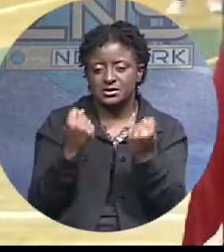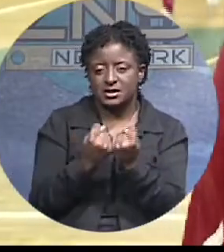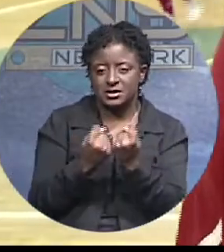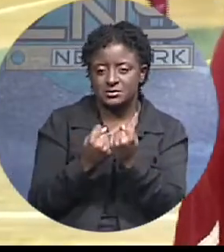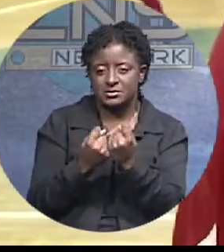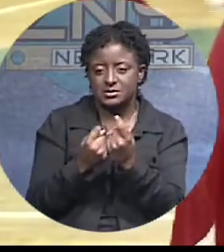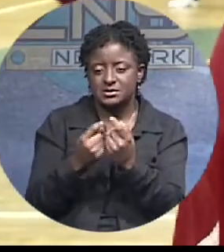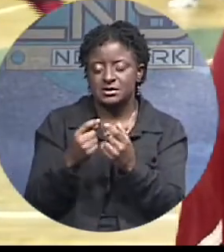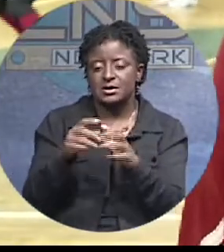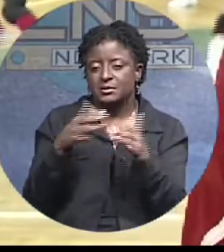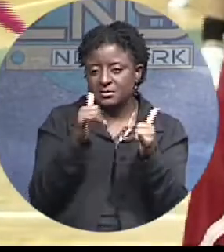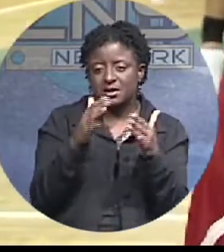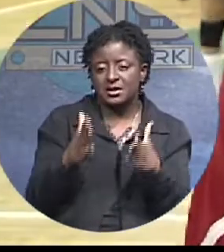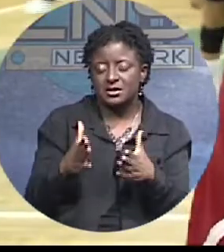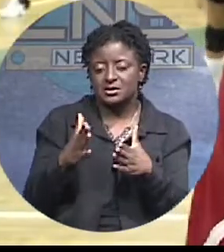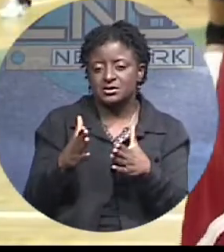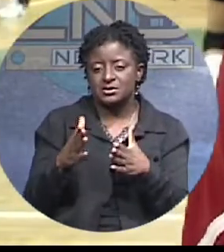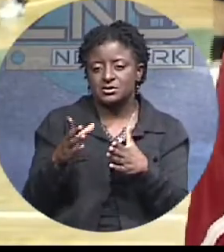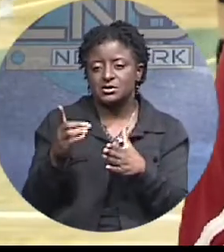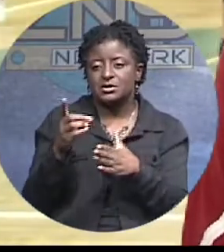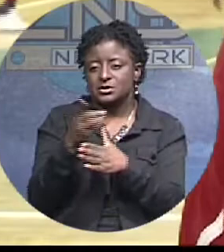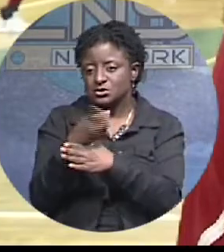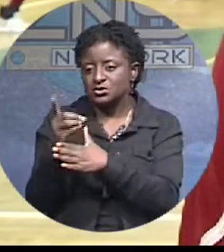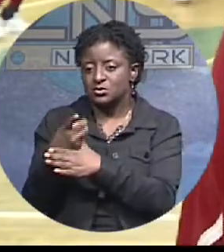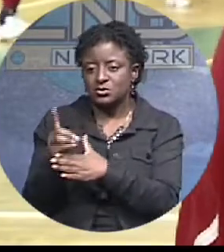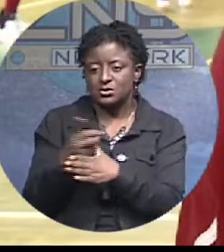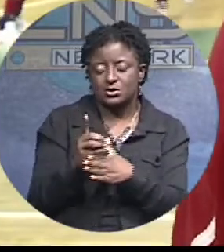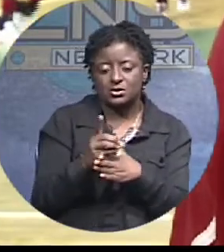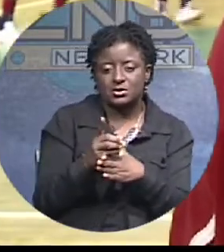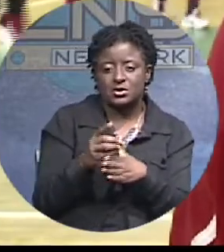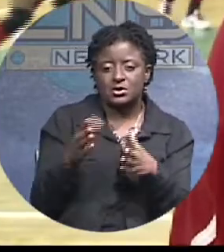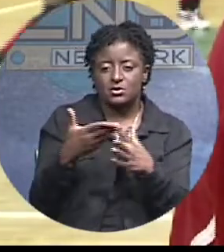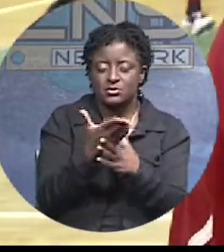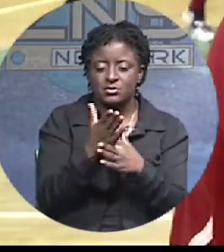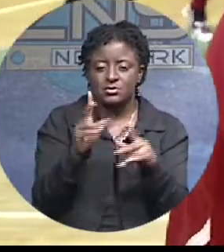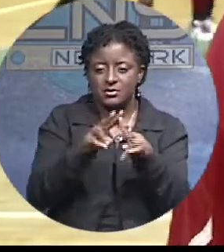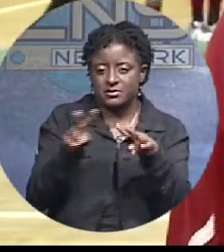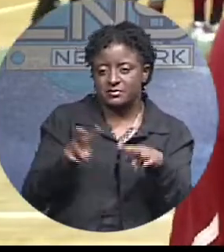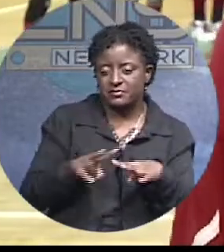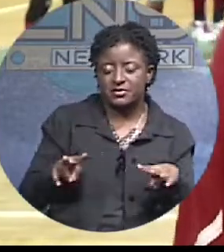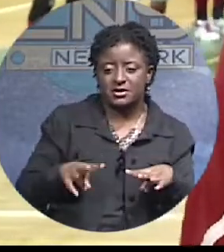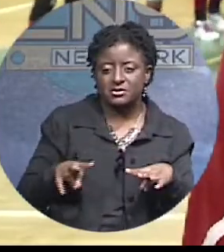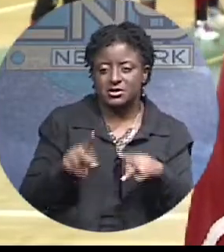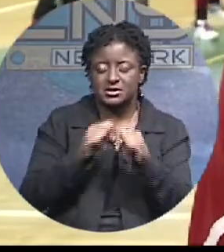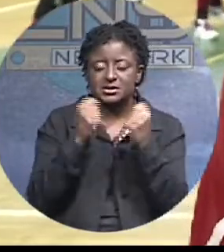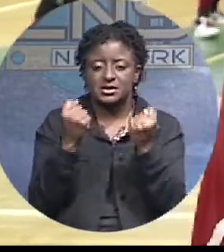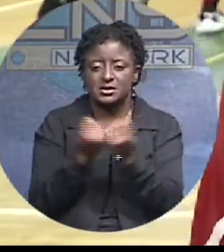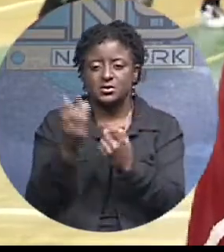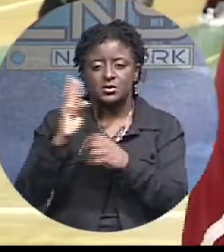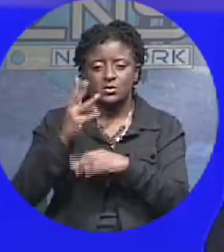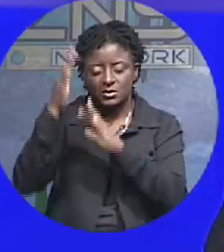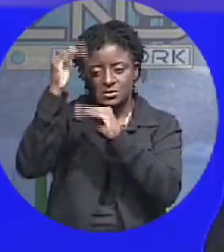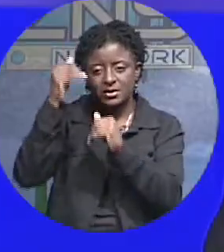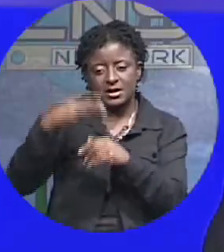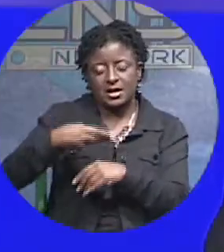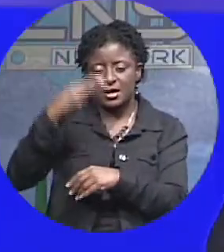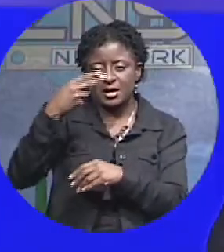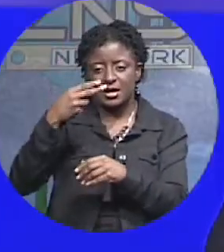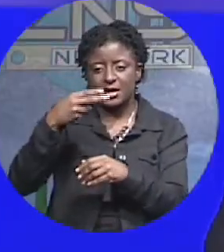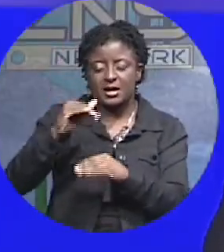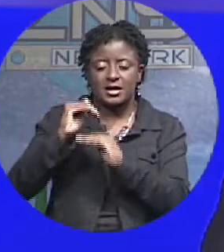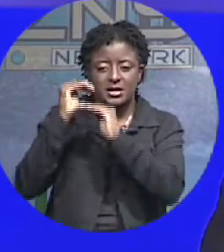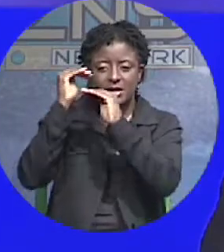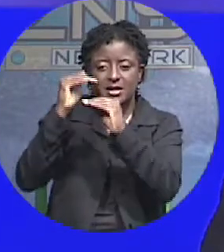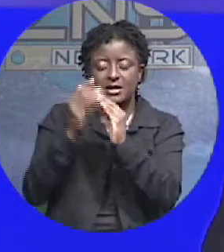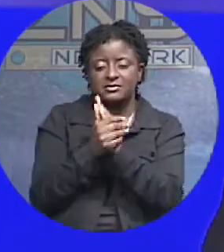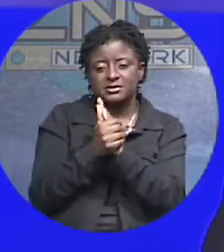distributed, players distributed through the various teams. So we're expecting to see some high-level skills, and especially the men's side of it. And